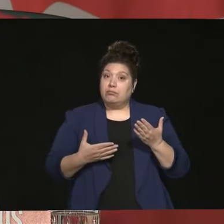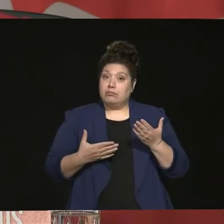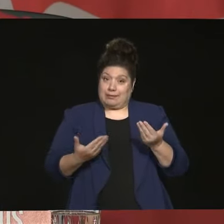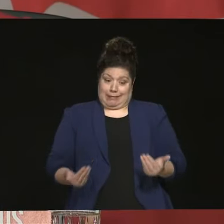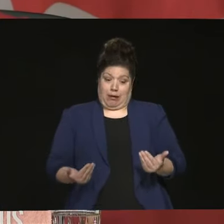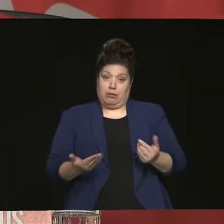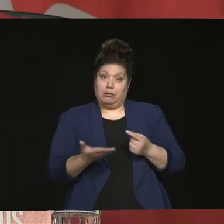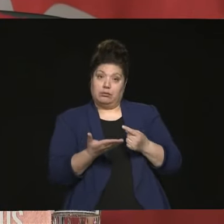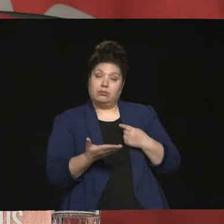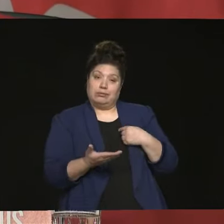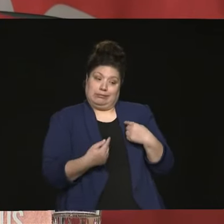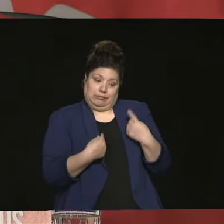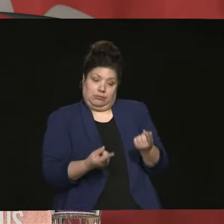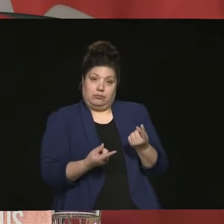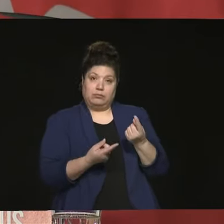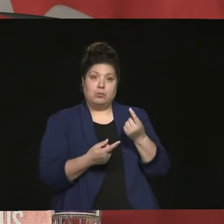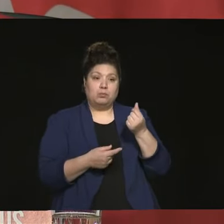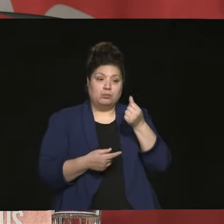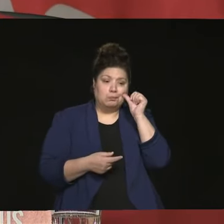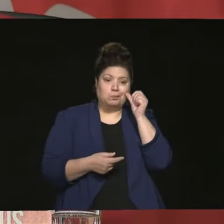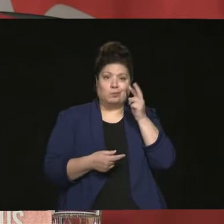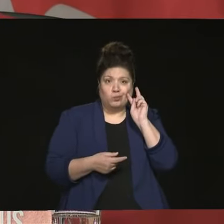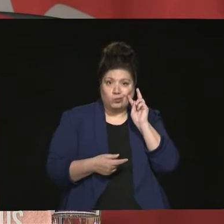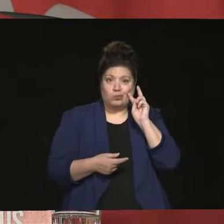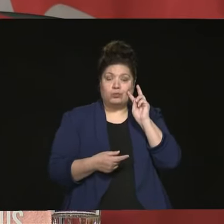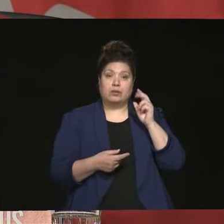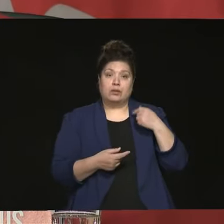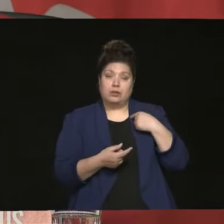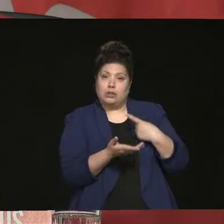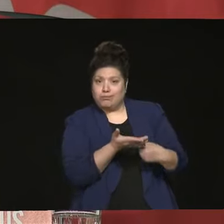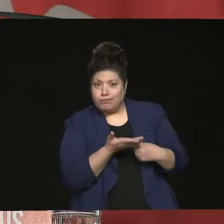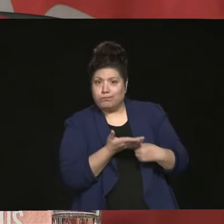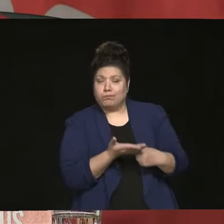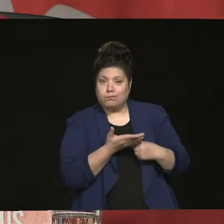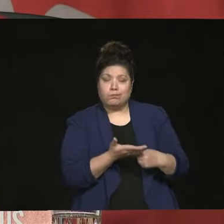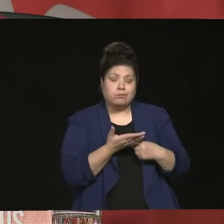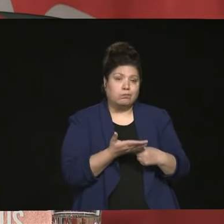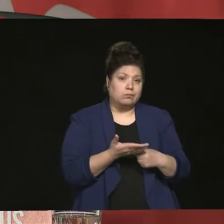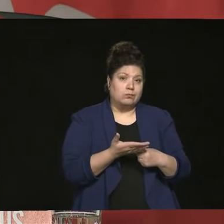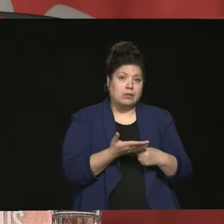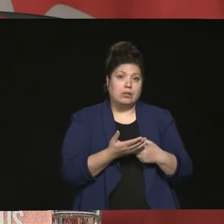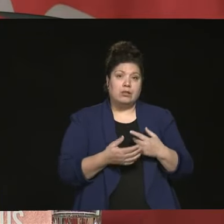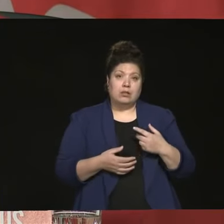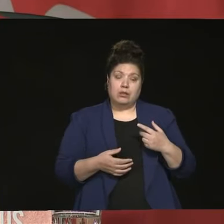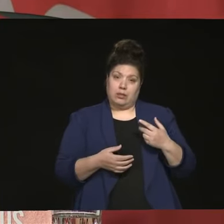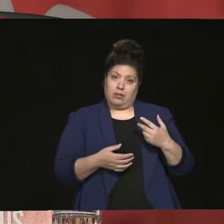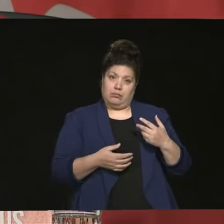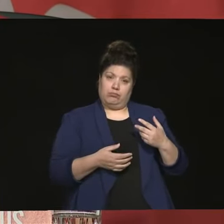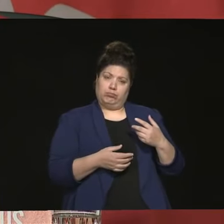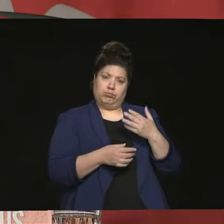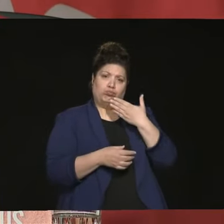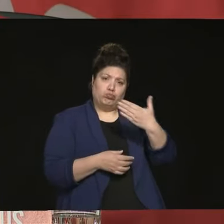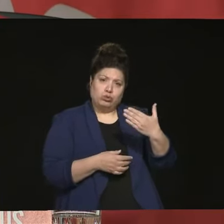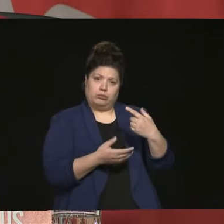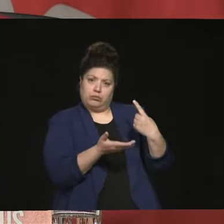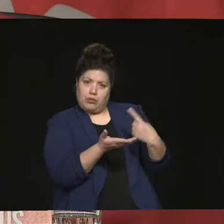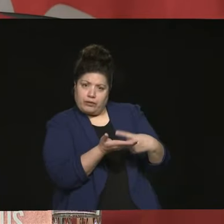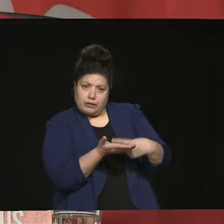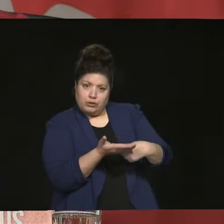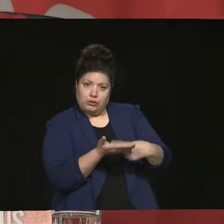of days, we have been engaged in productive conversations with our American